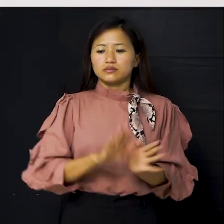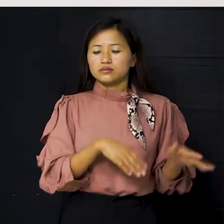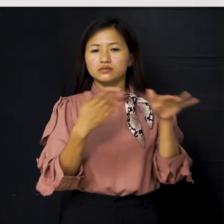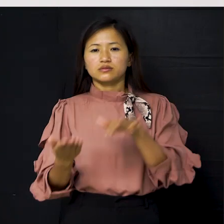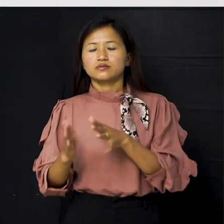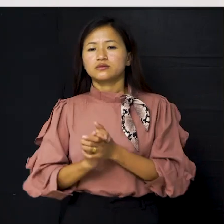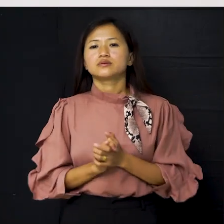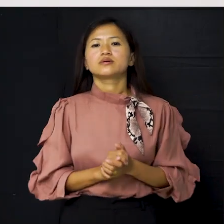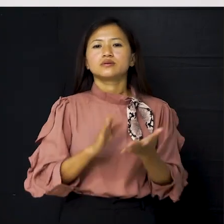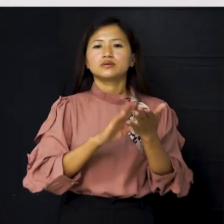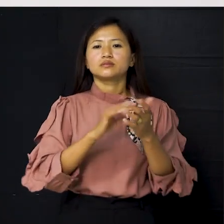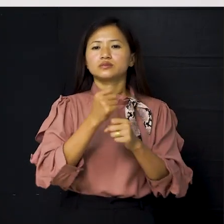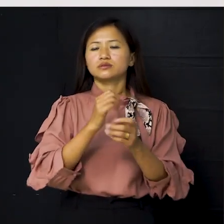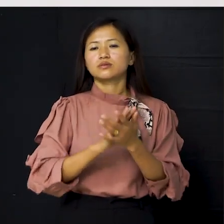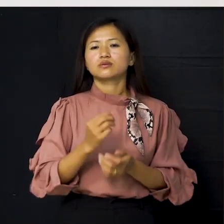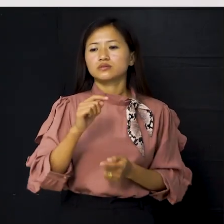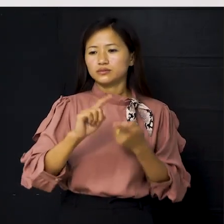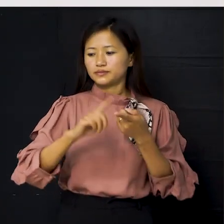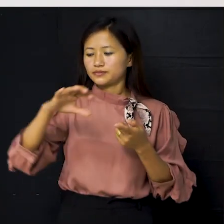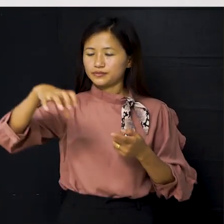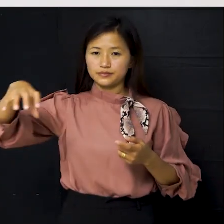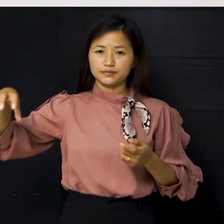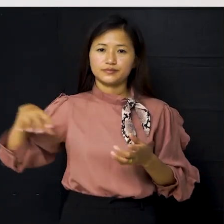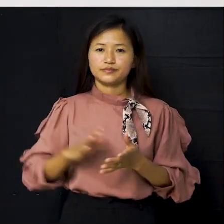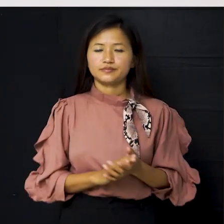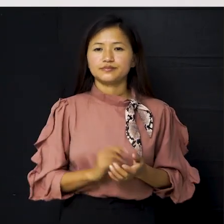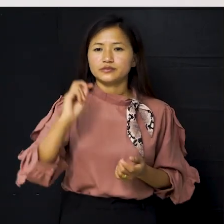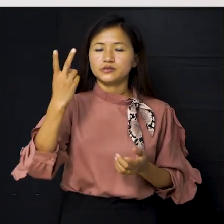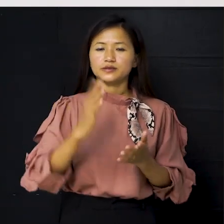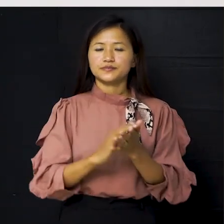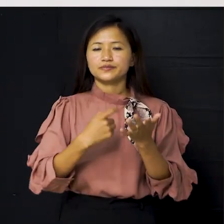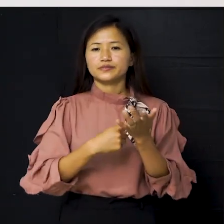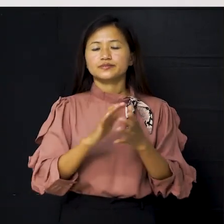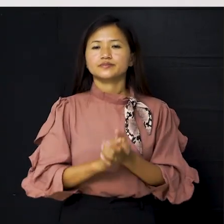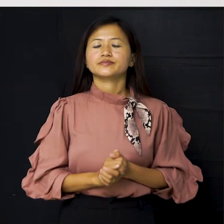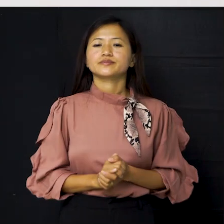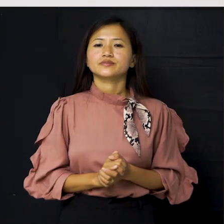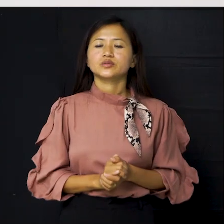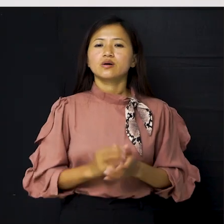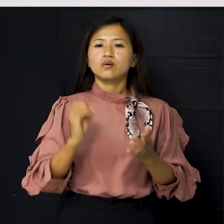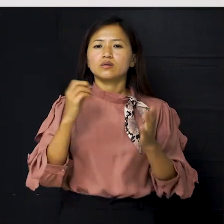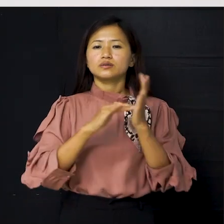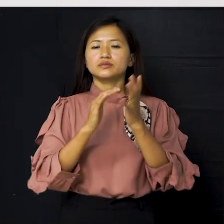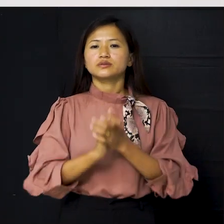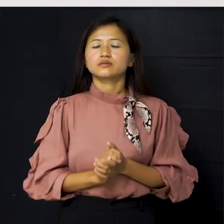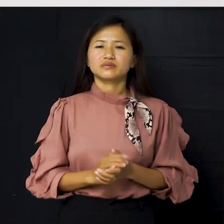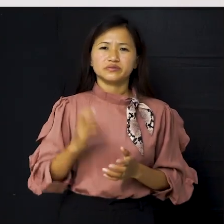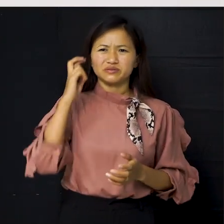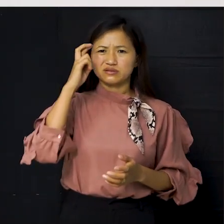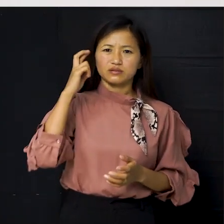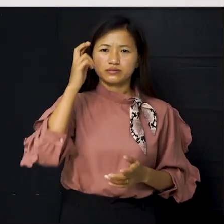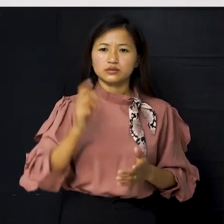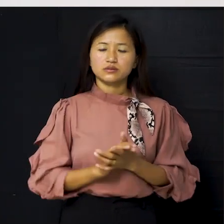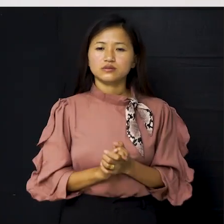of the Mughal Empire. Okay. In the second reason, it says that Aurangzeb was very suspicious. That